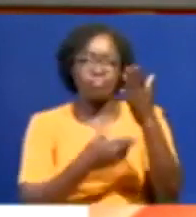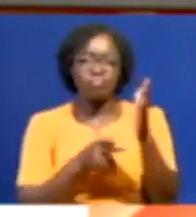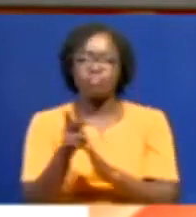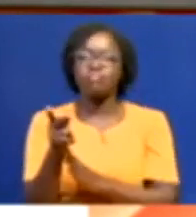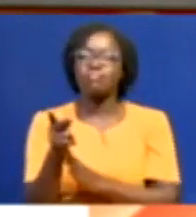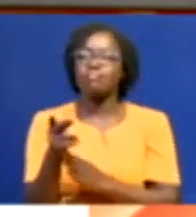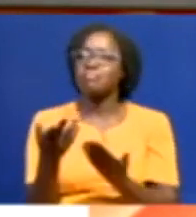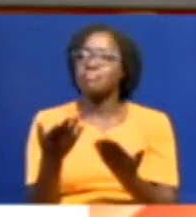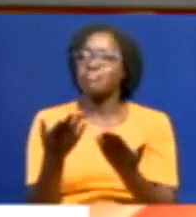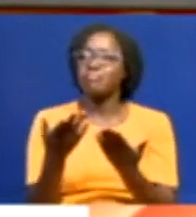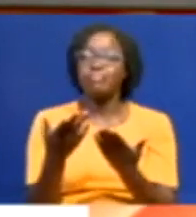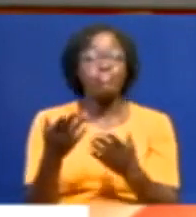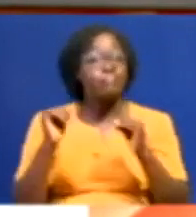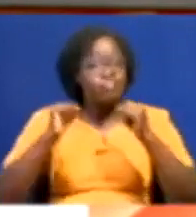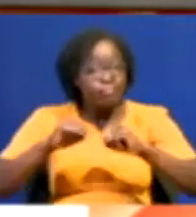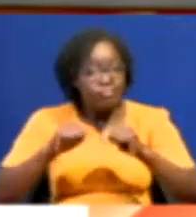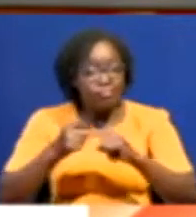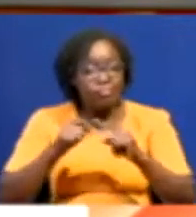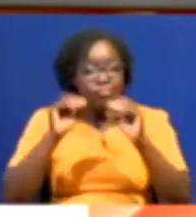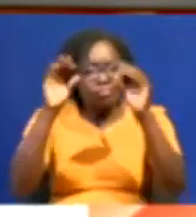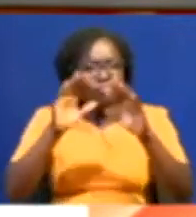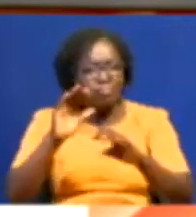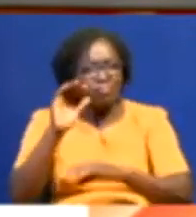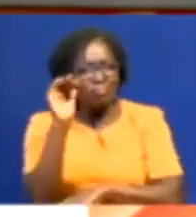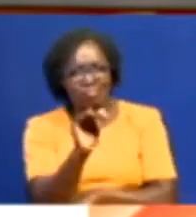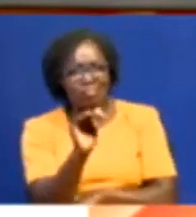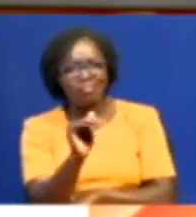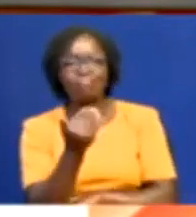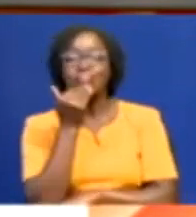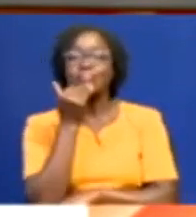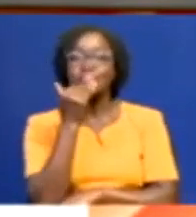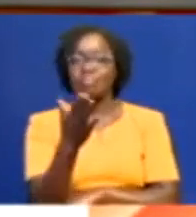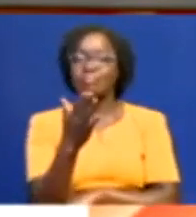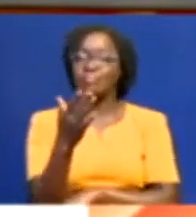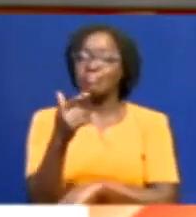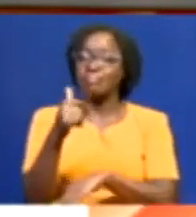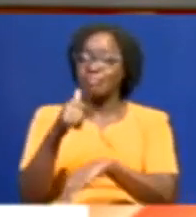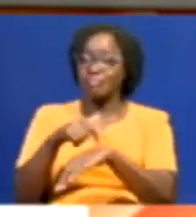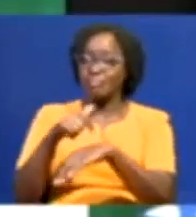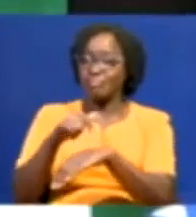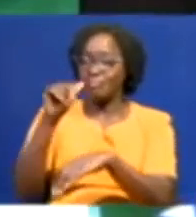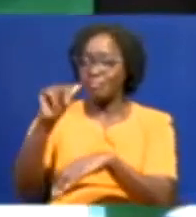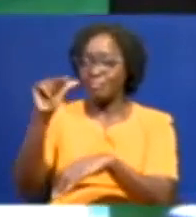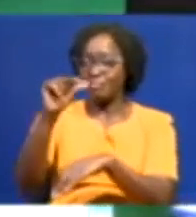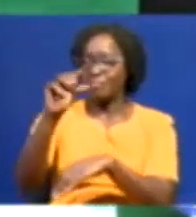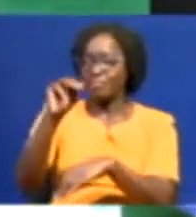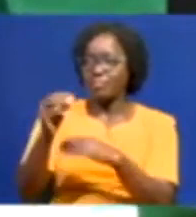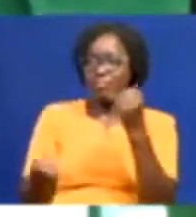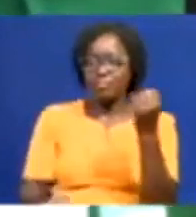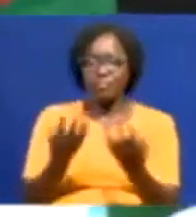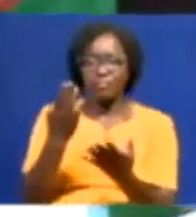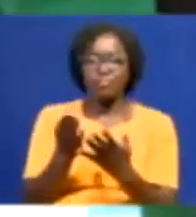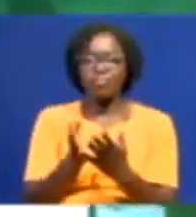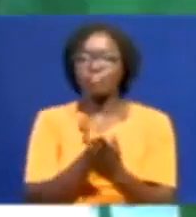institution didn't seek consent from the teachers. Addressing teachers during the annual general meeting in Baringo, local branch union